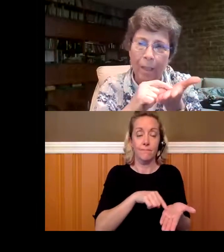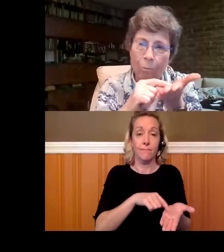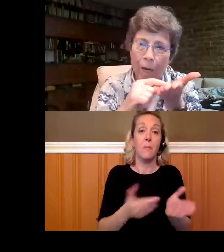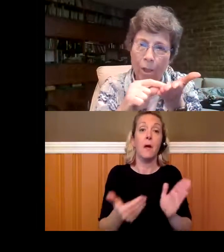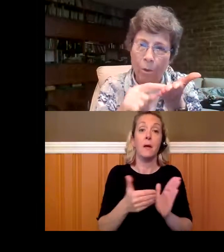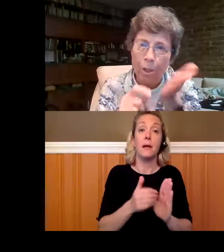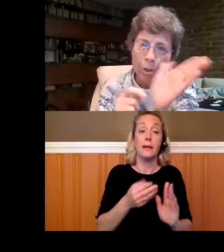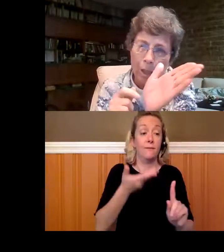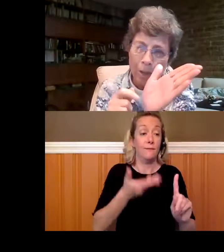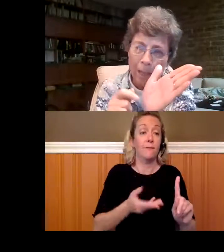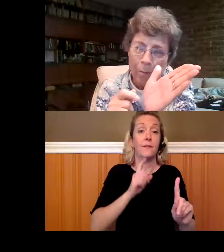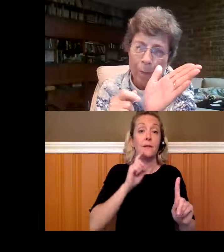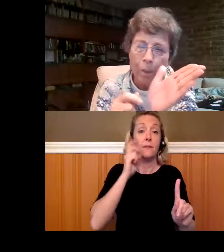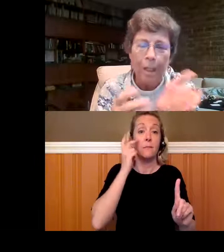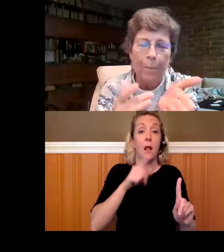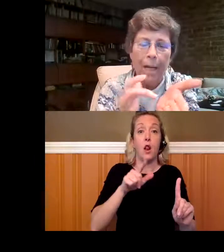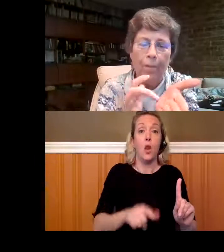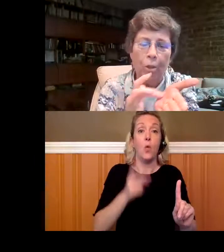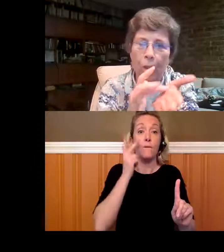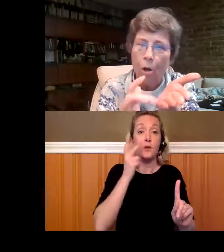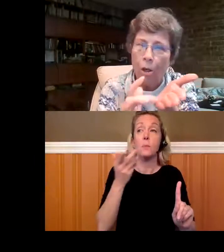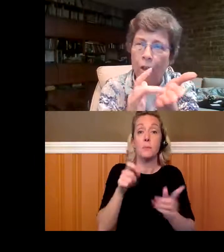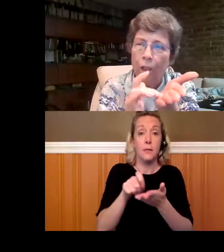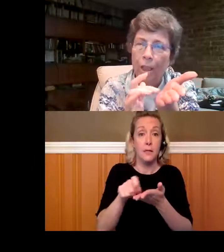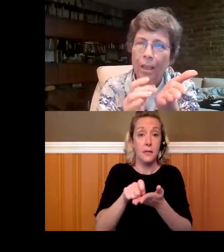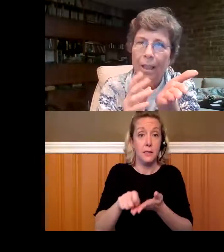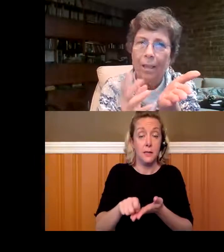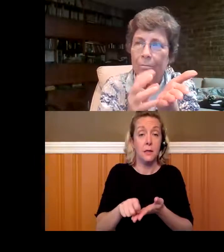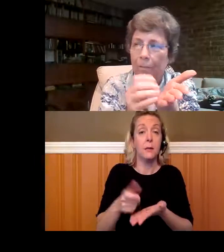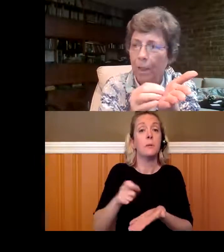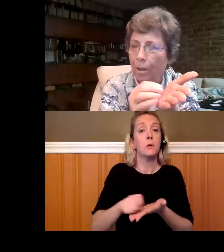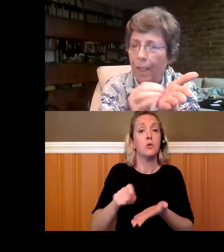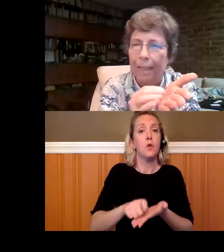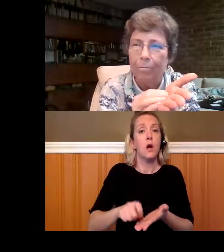notes for the deafblind person. They may have to use large, thick